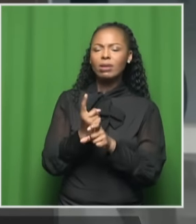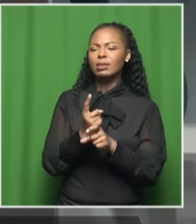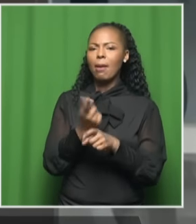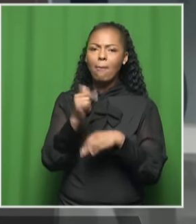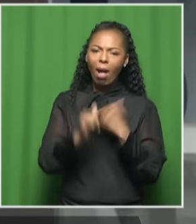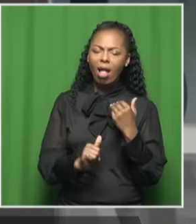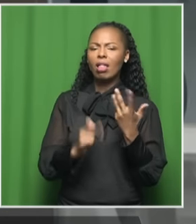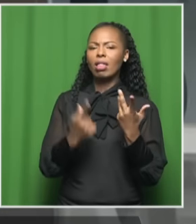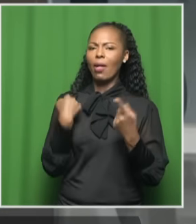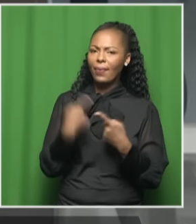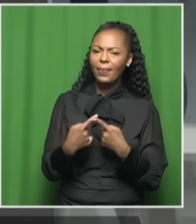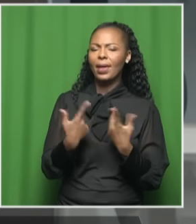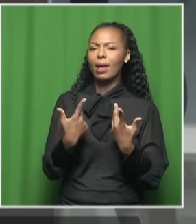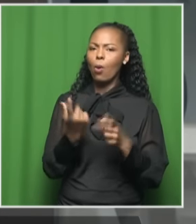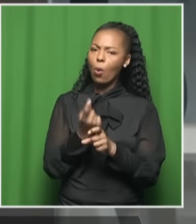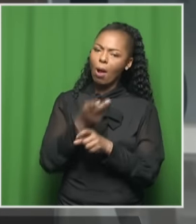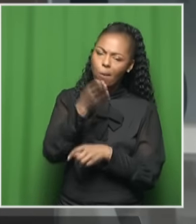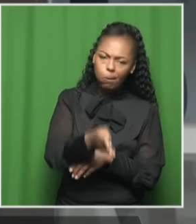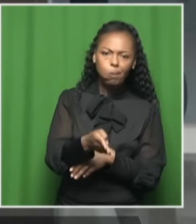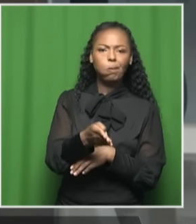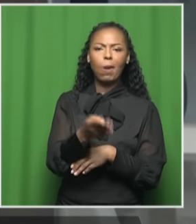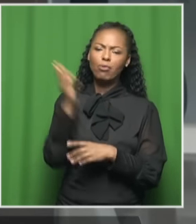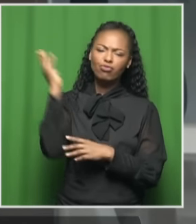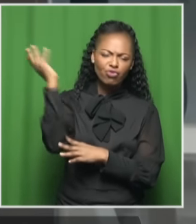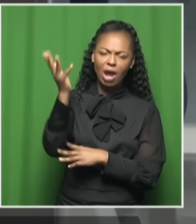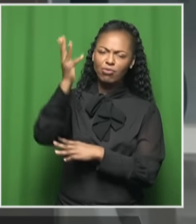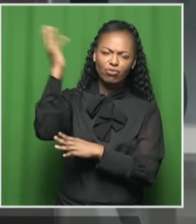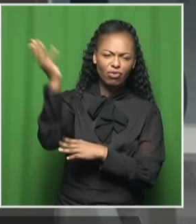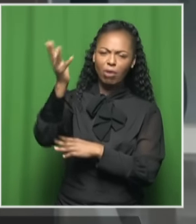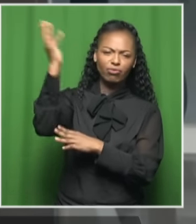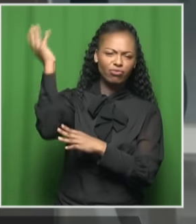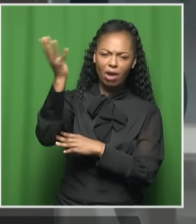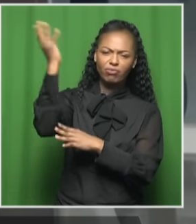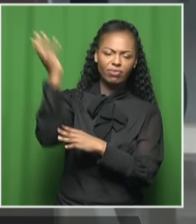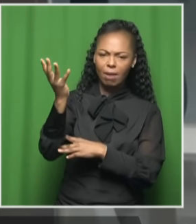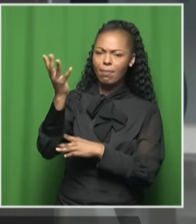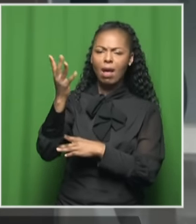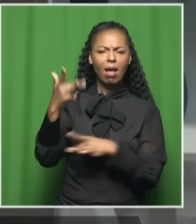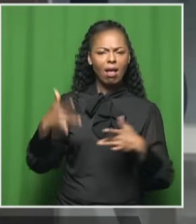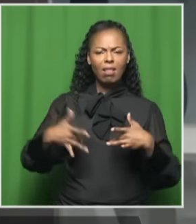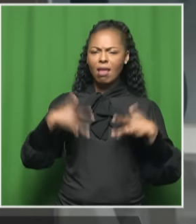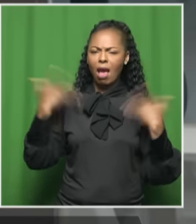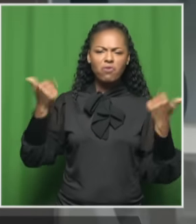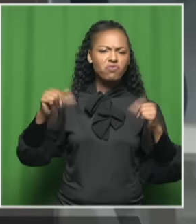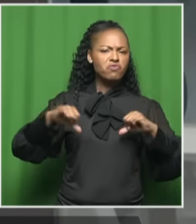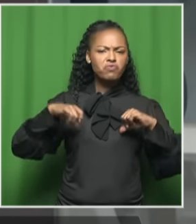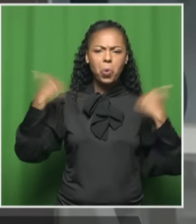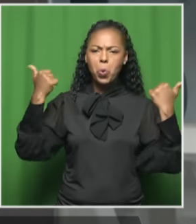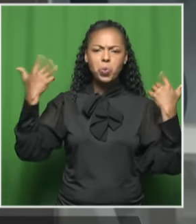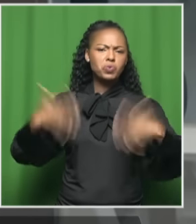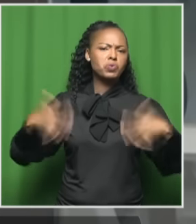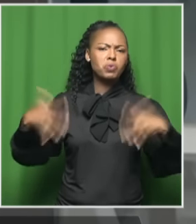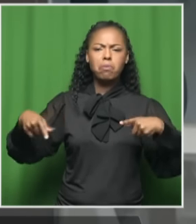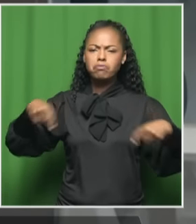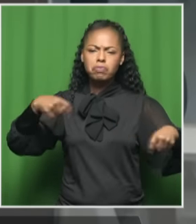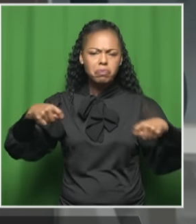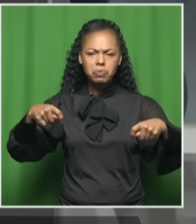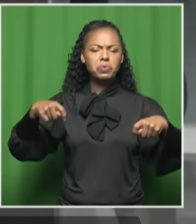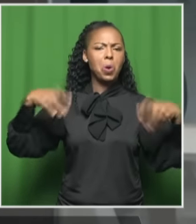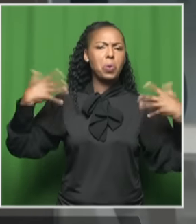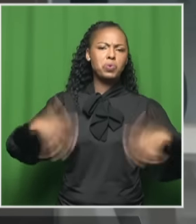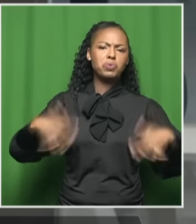every time we expect him to show up and preach, he showed up, and he was full of life, passionate as ever,